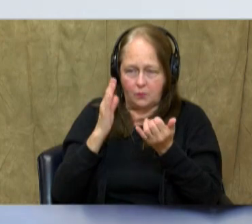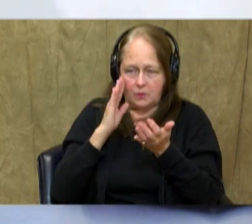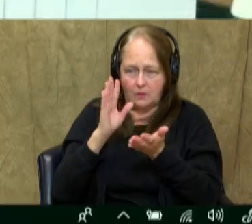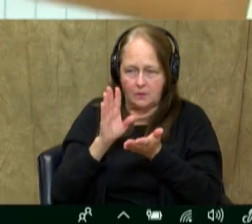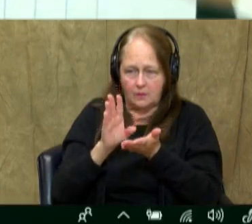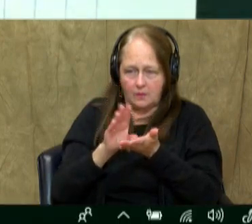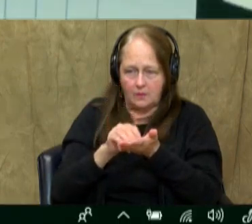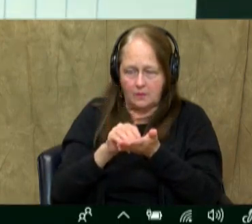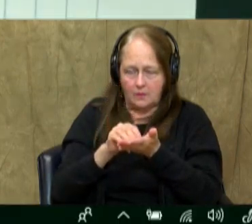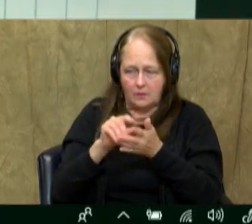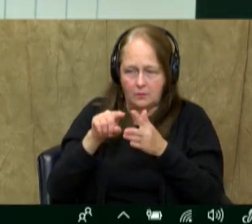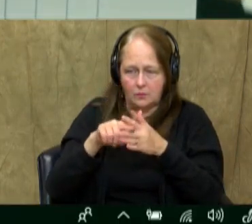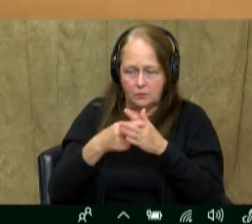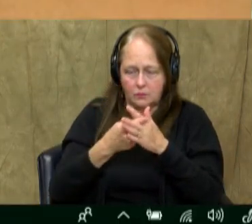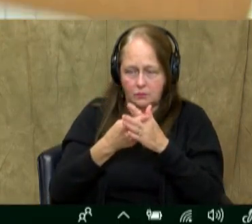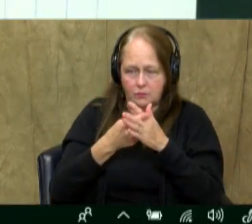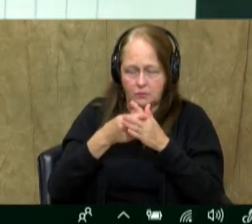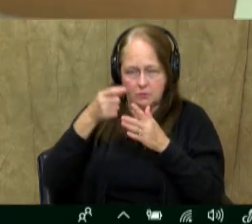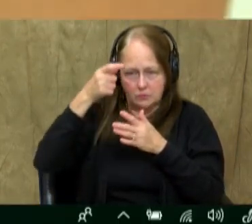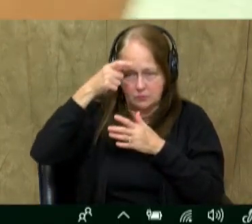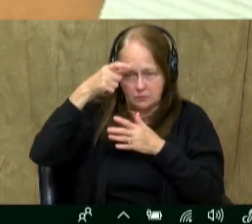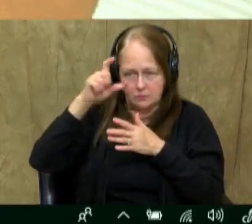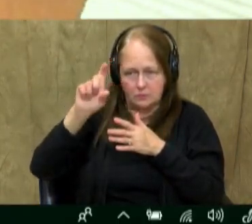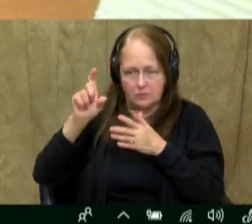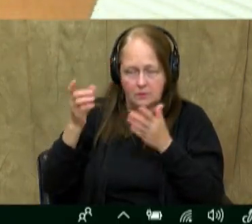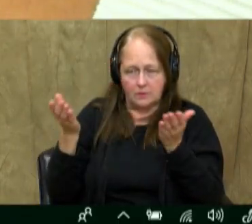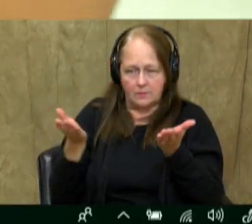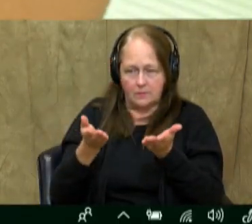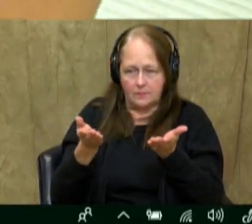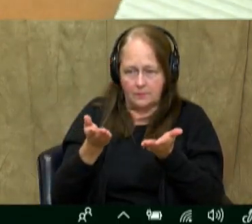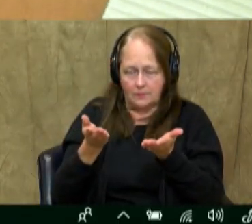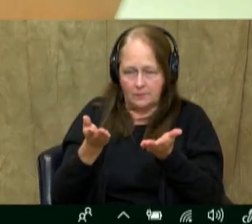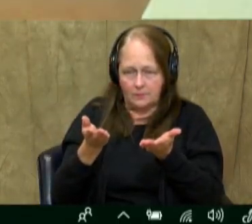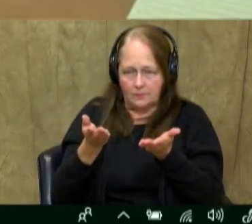doing. I'm going to start by just putting the sun over here.